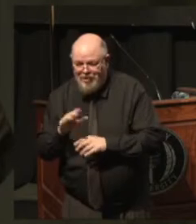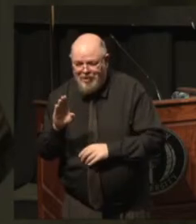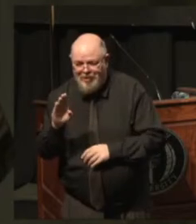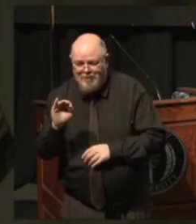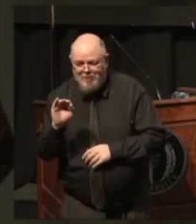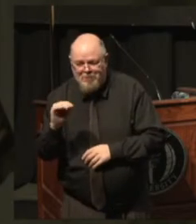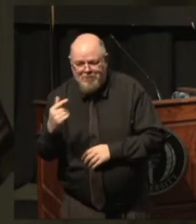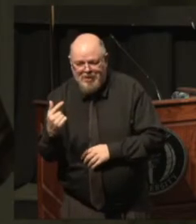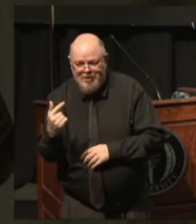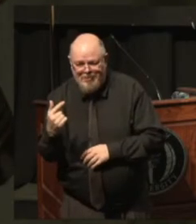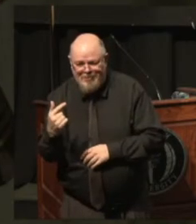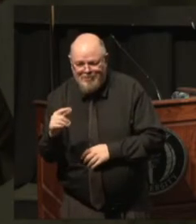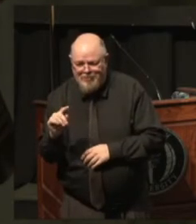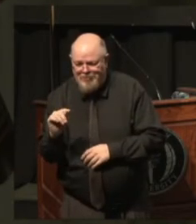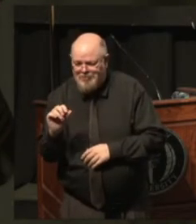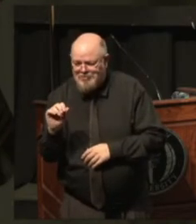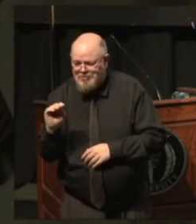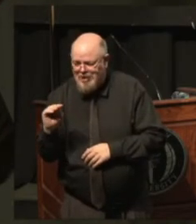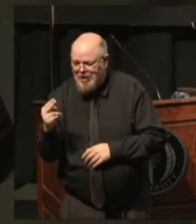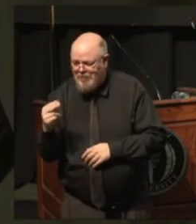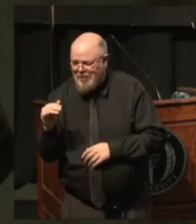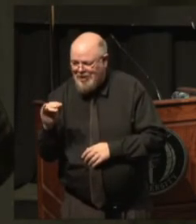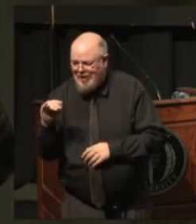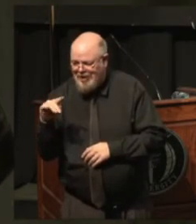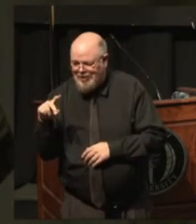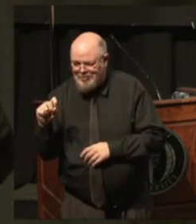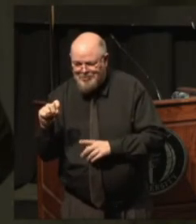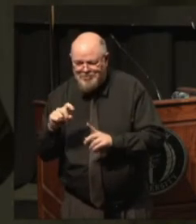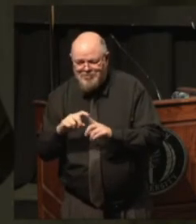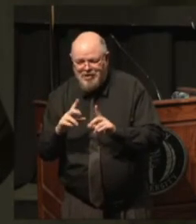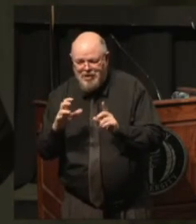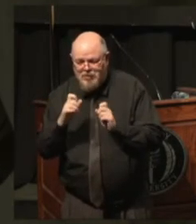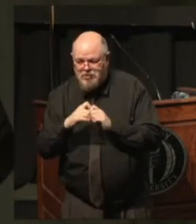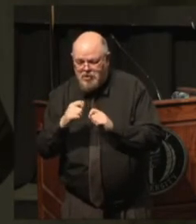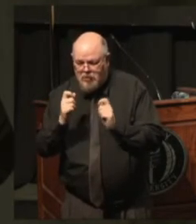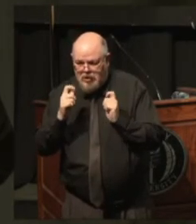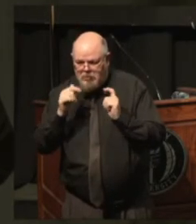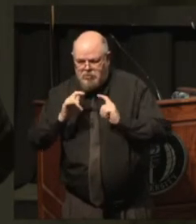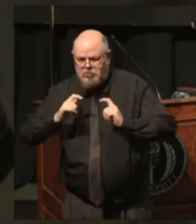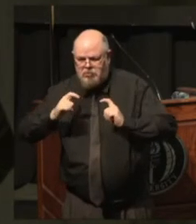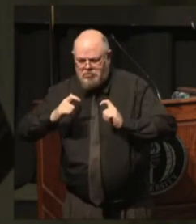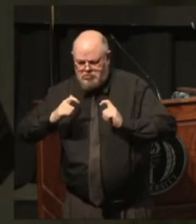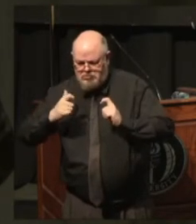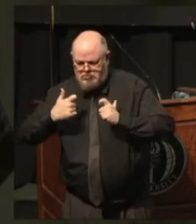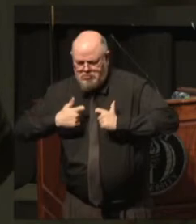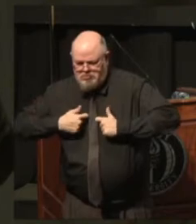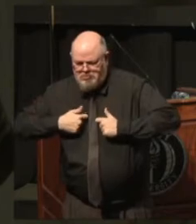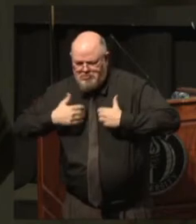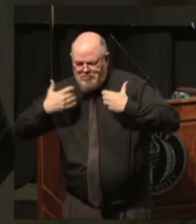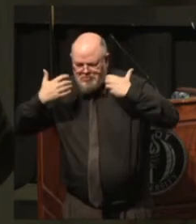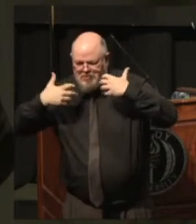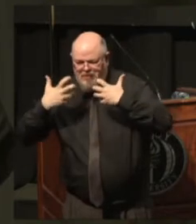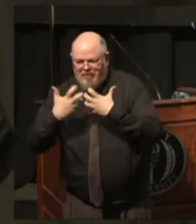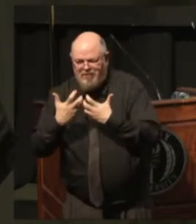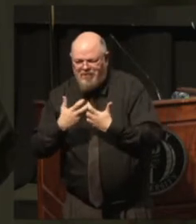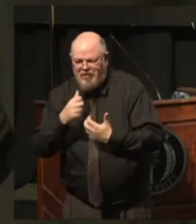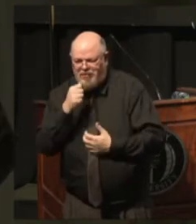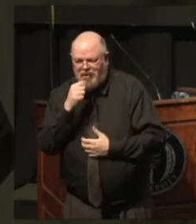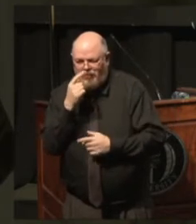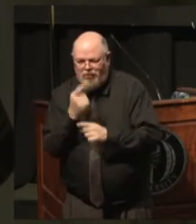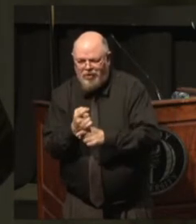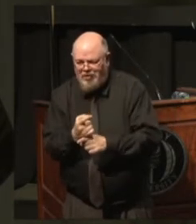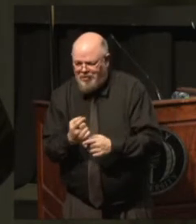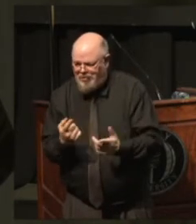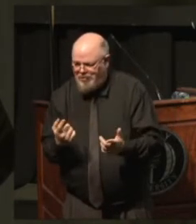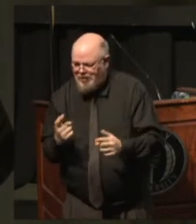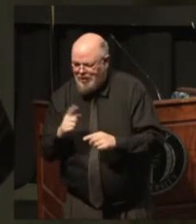being a child, and we see him running into his house, and he's still got on the adult suit, and he's still got on the adult shoes, and he can't really